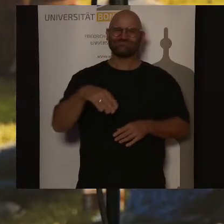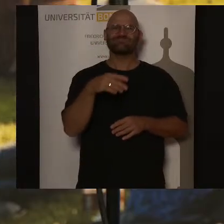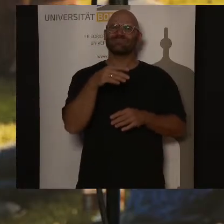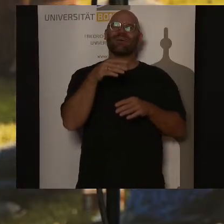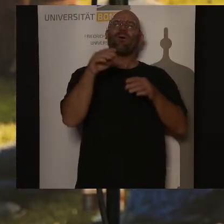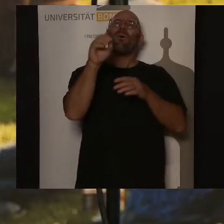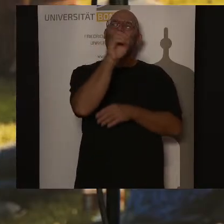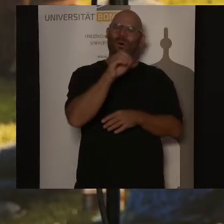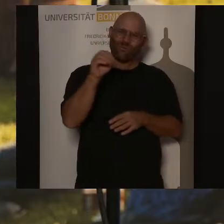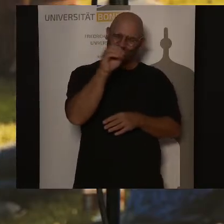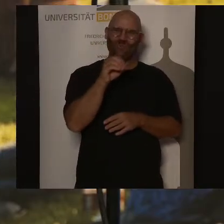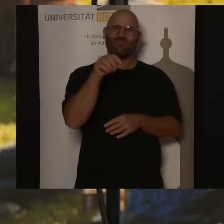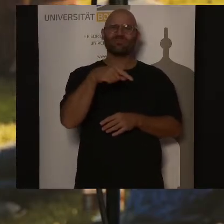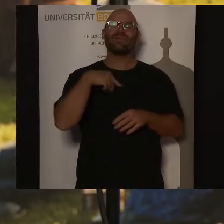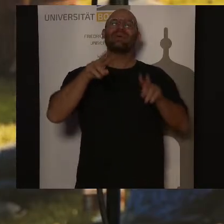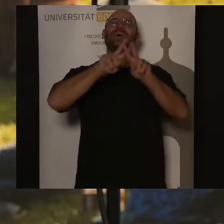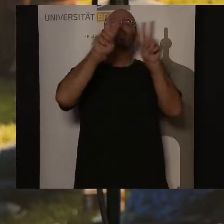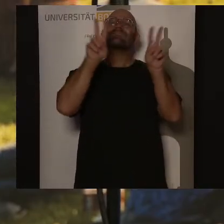just